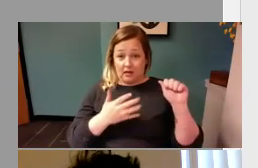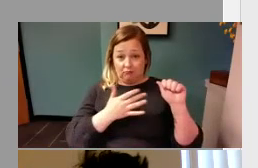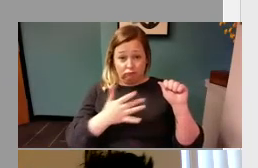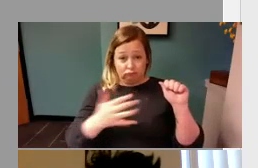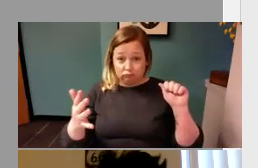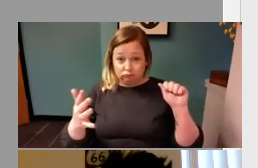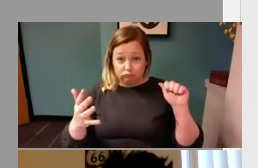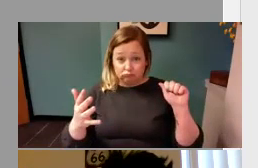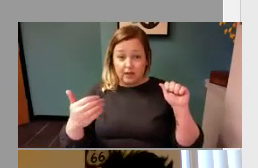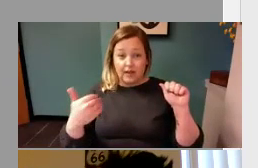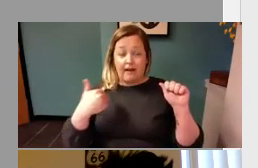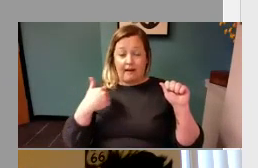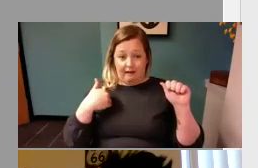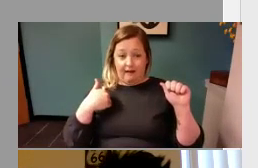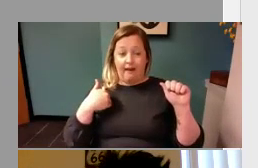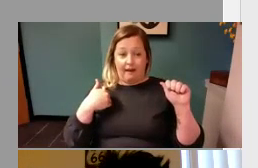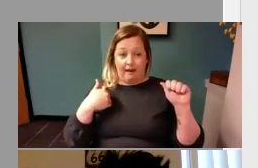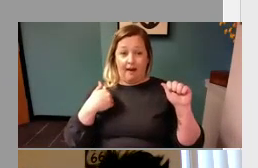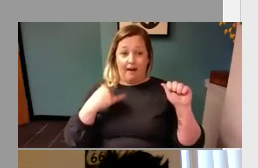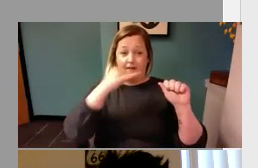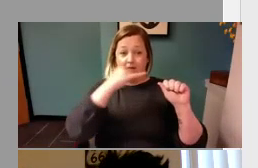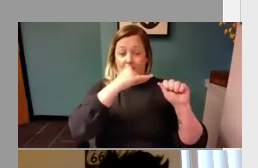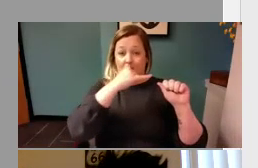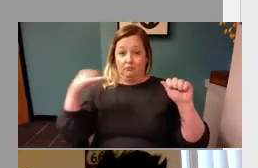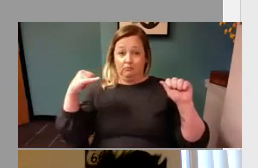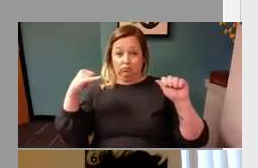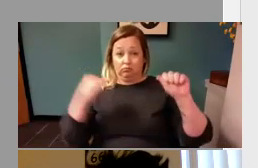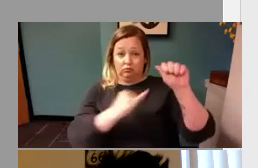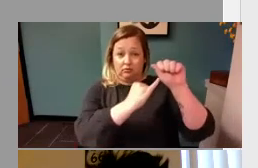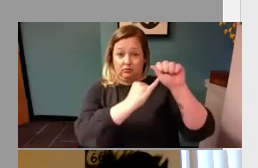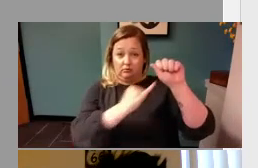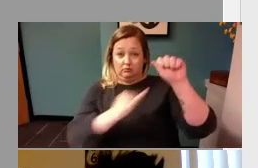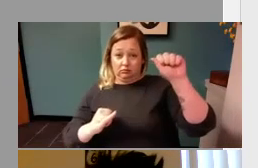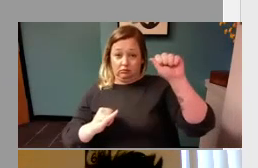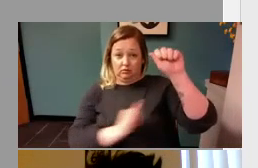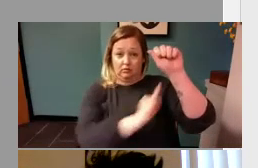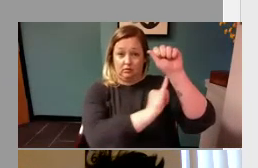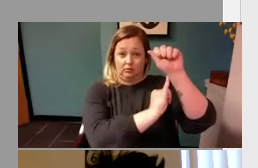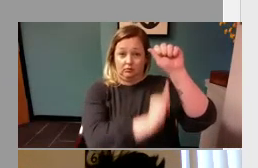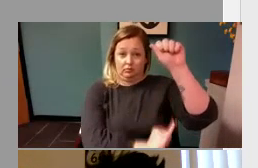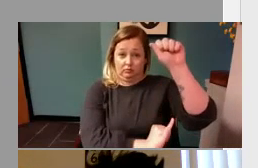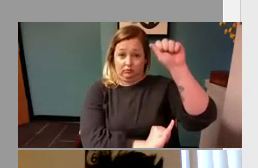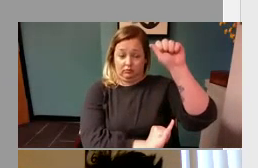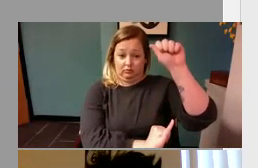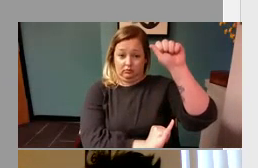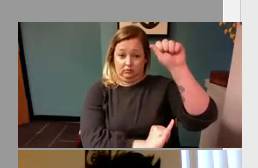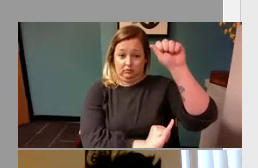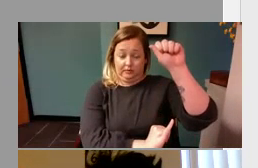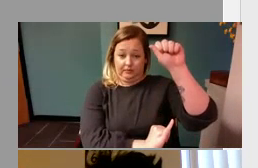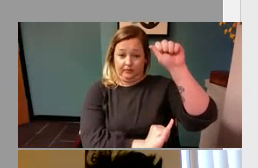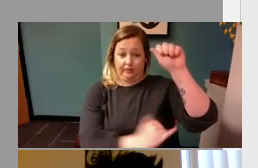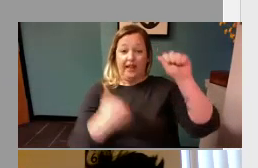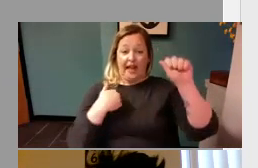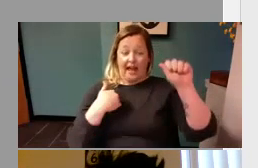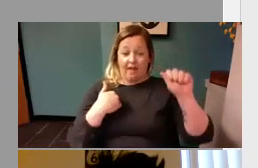the adjacent edges that go from A. We have A to C, A to D, and A to B. So we have the new costs. For B, we